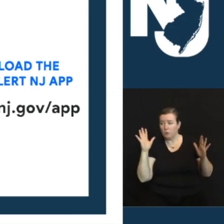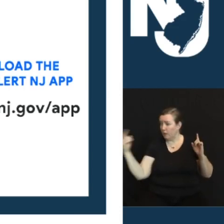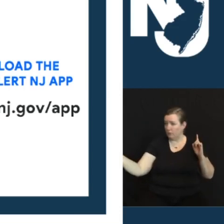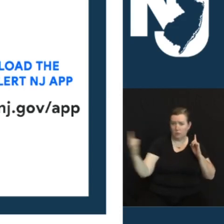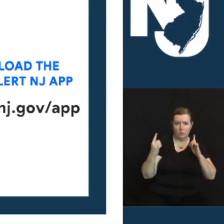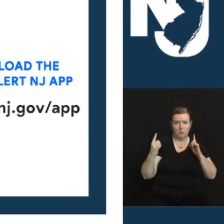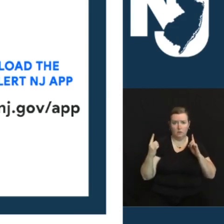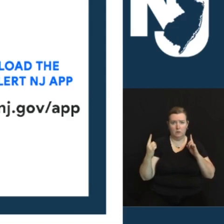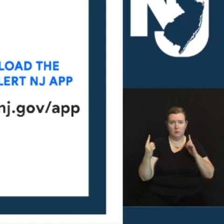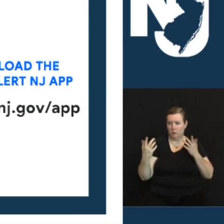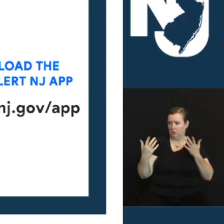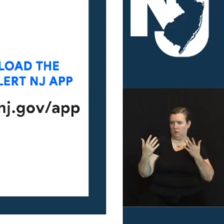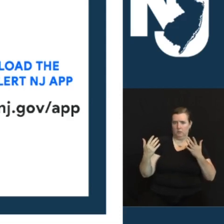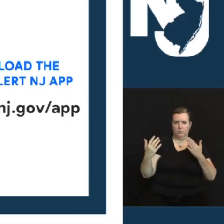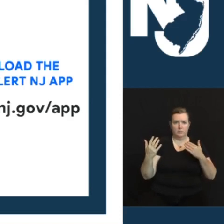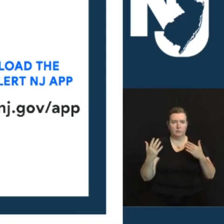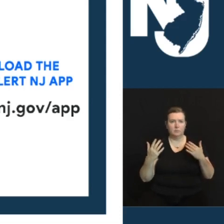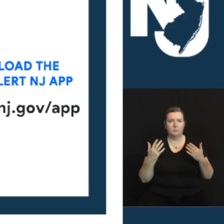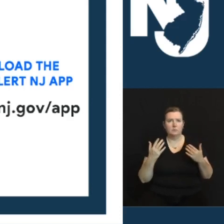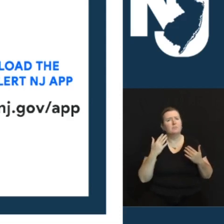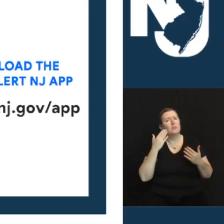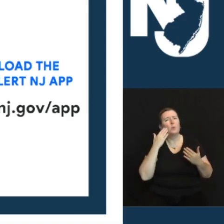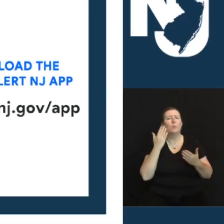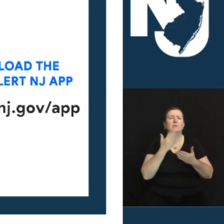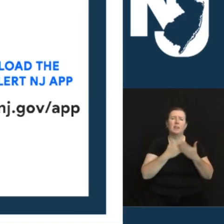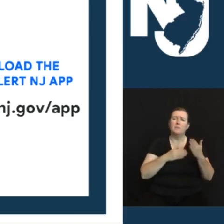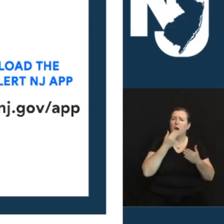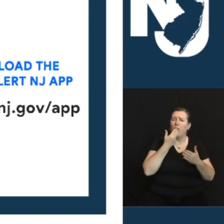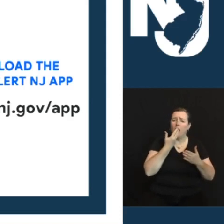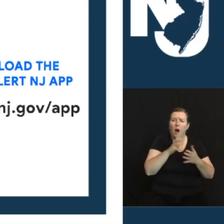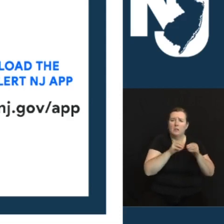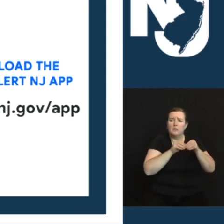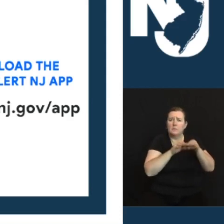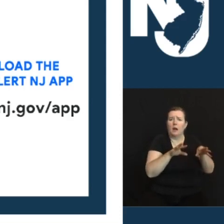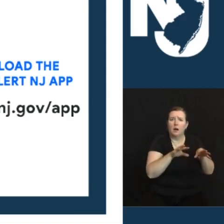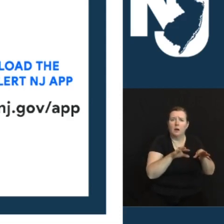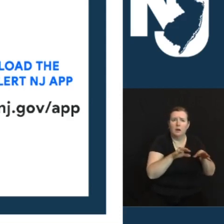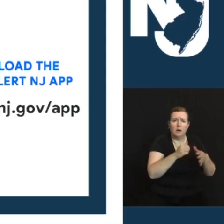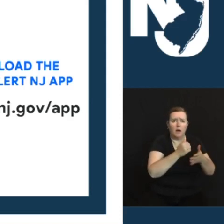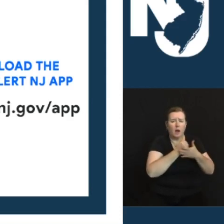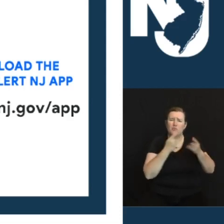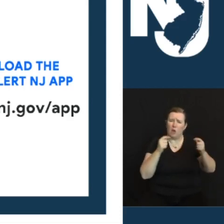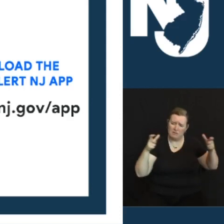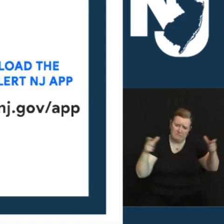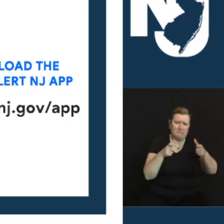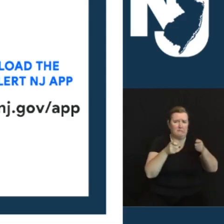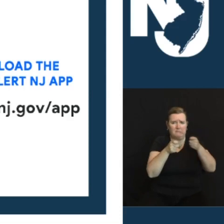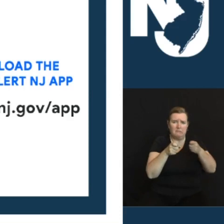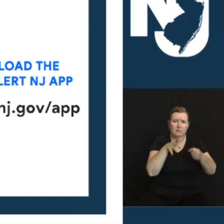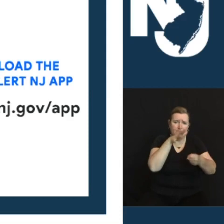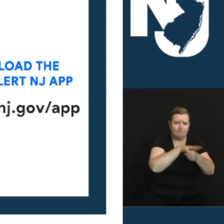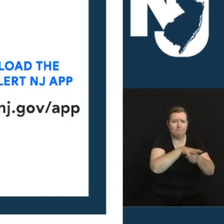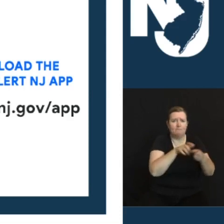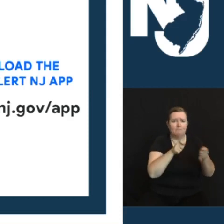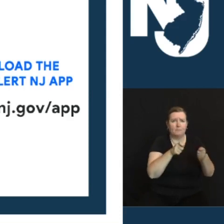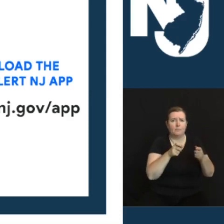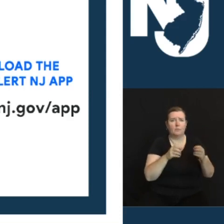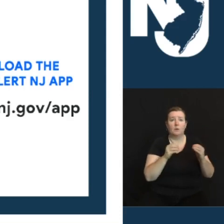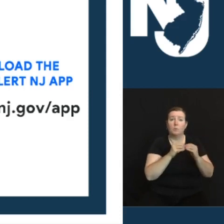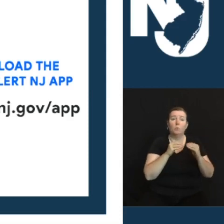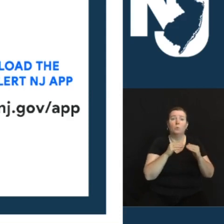extinguishing hotspots. The more phones that have the app, the better we can fight this pandemic everywhere across our